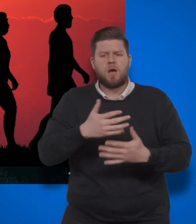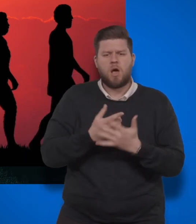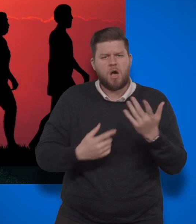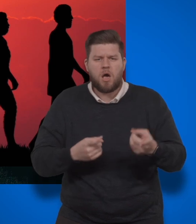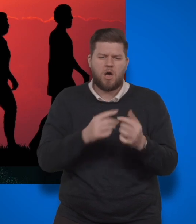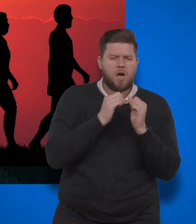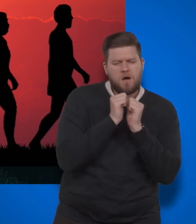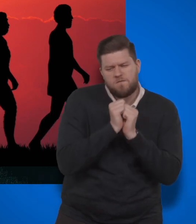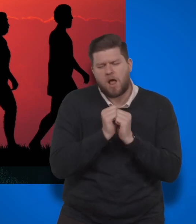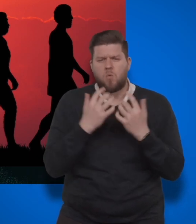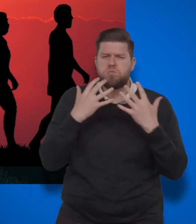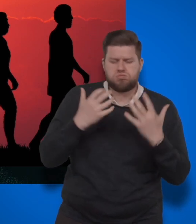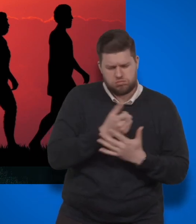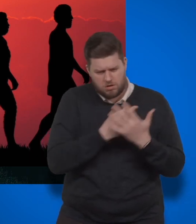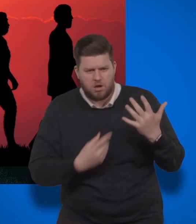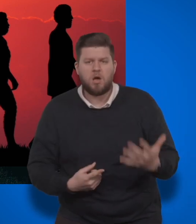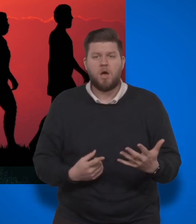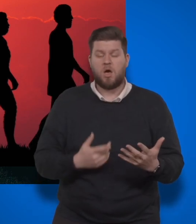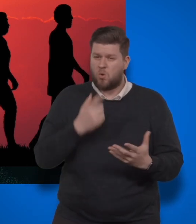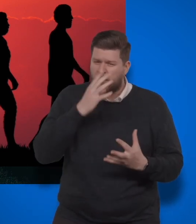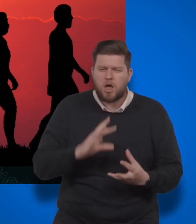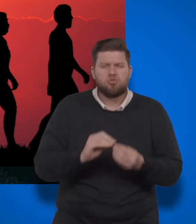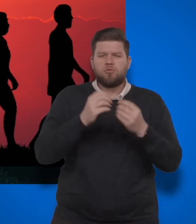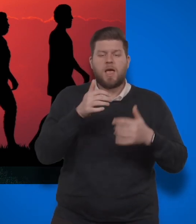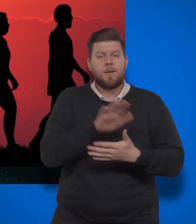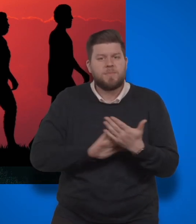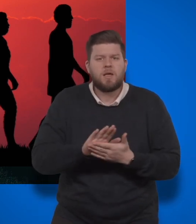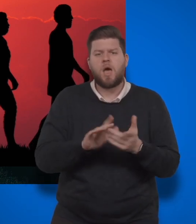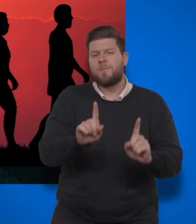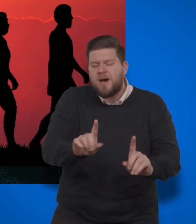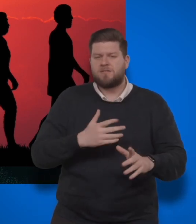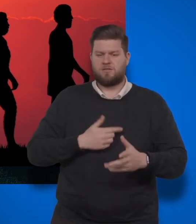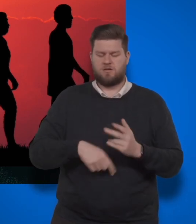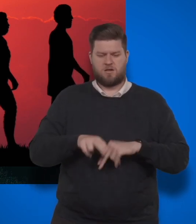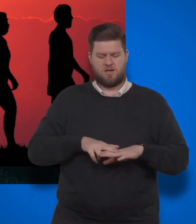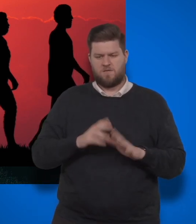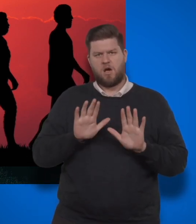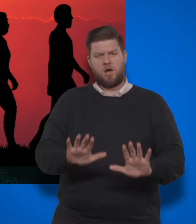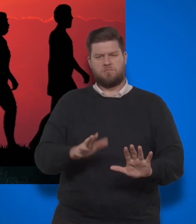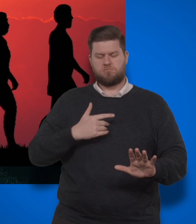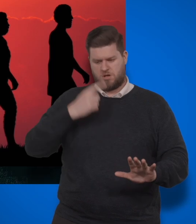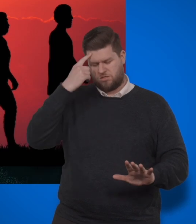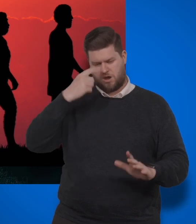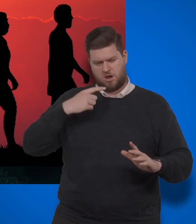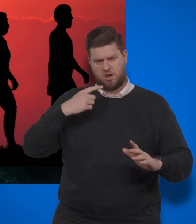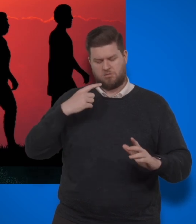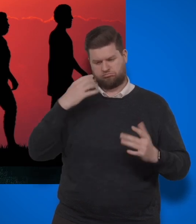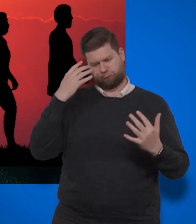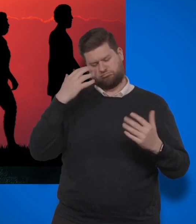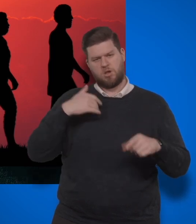create meaning. But deep down, if we dare to reflect, many of us don't quite believe the inventor's stories we tell